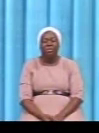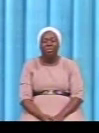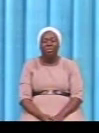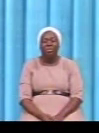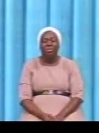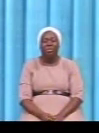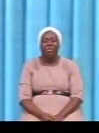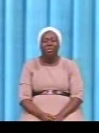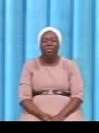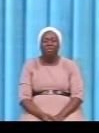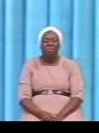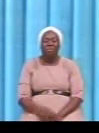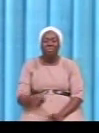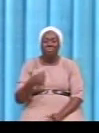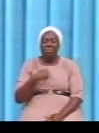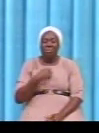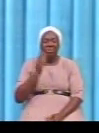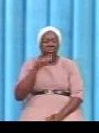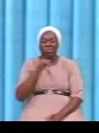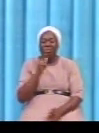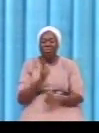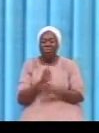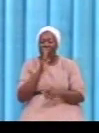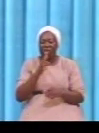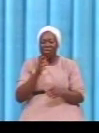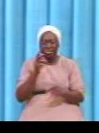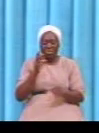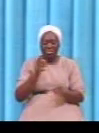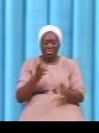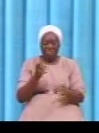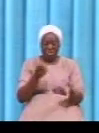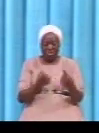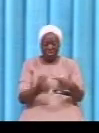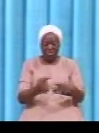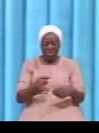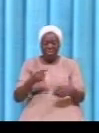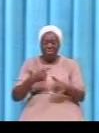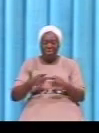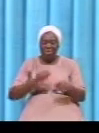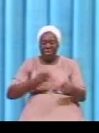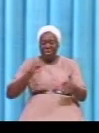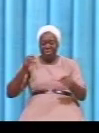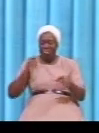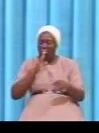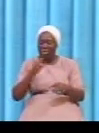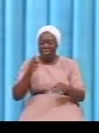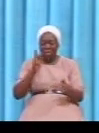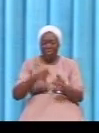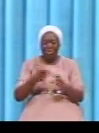I'm not just going to be a participant. I'm going to be a partaker of the blessing and a testifier.